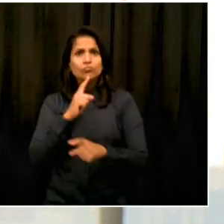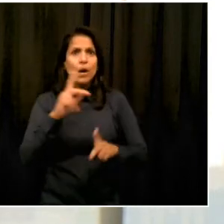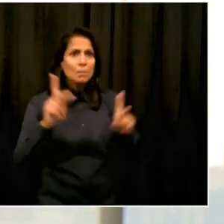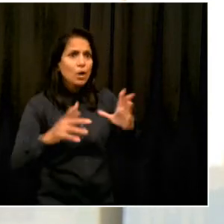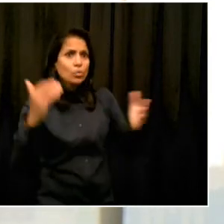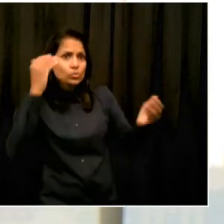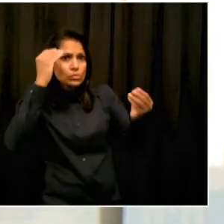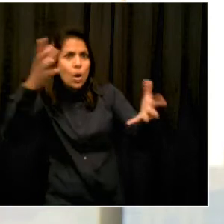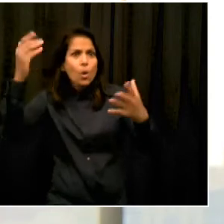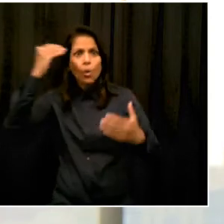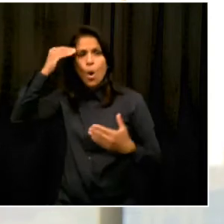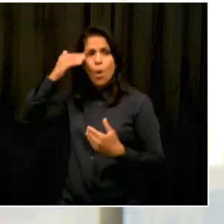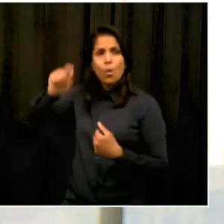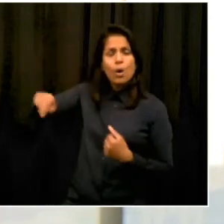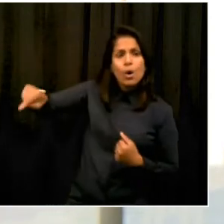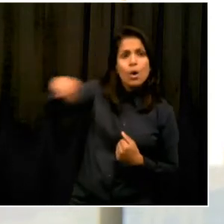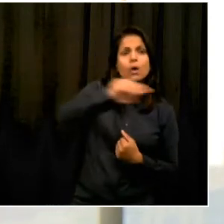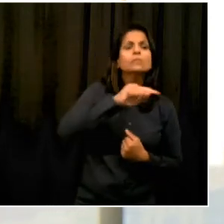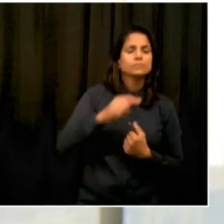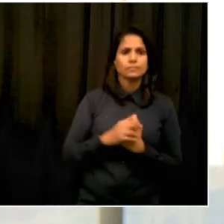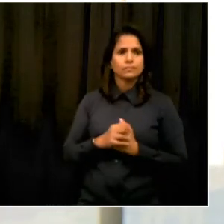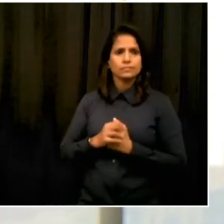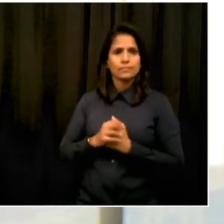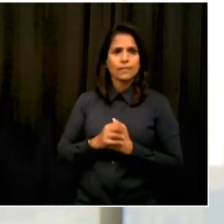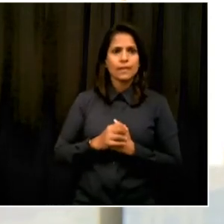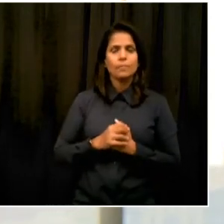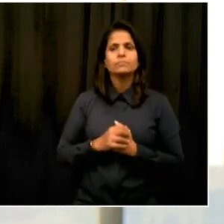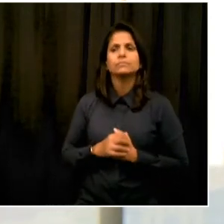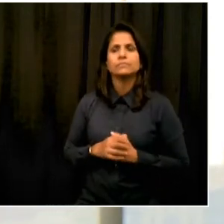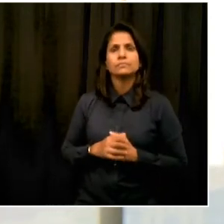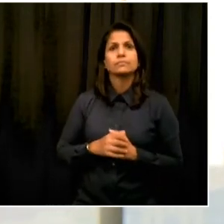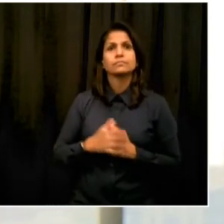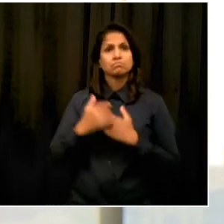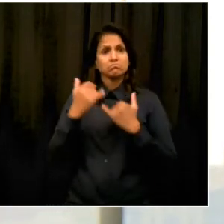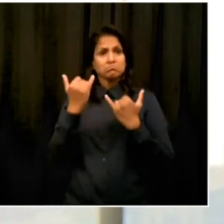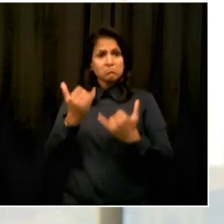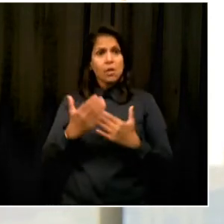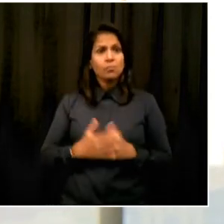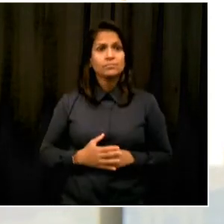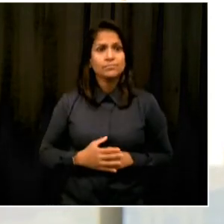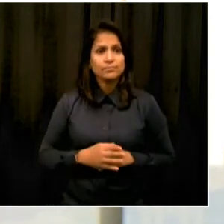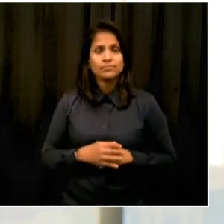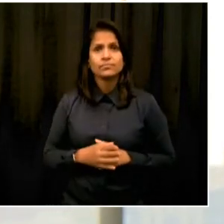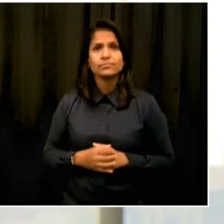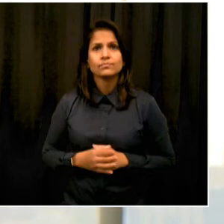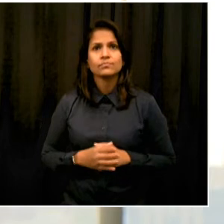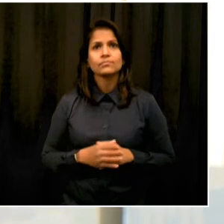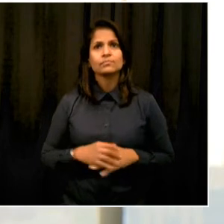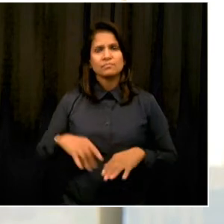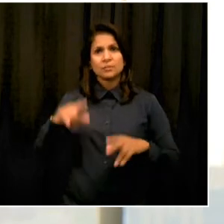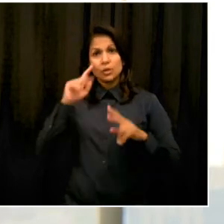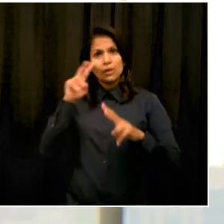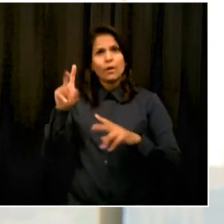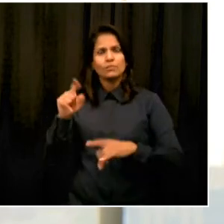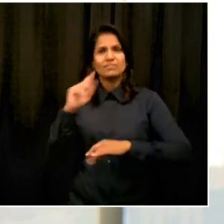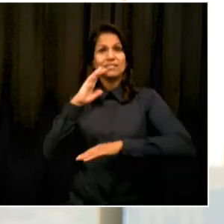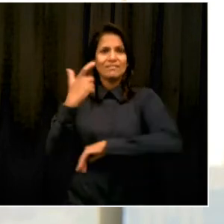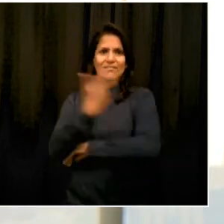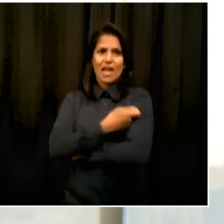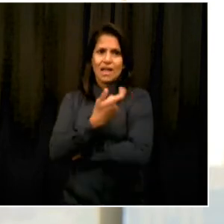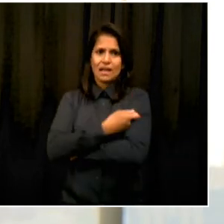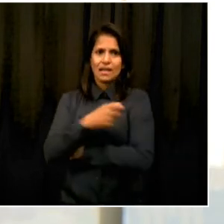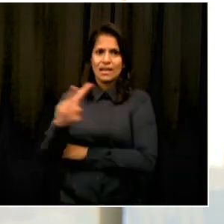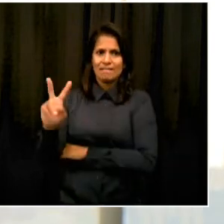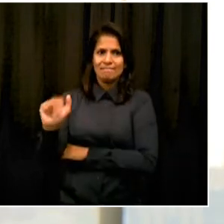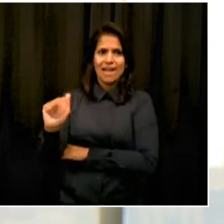We must prepare for the day when a vaccine is ready, because the vaccine is step 1, but implementing